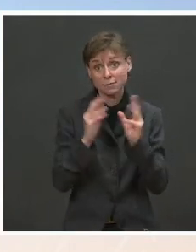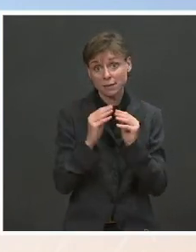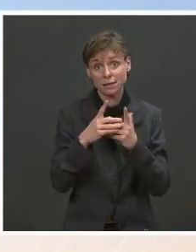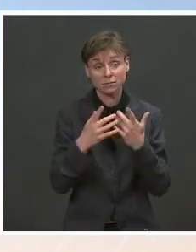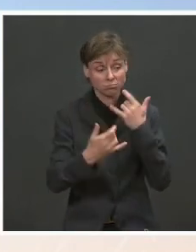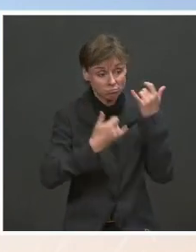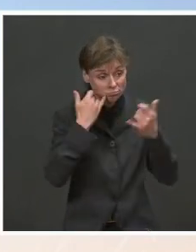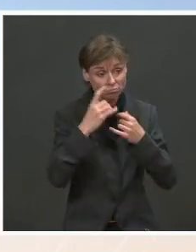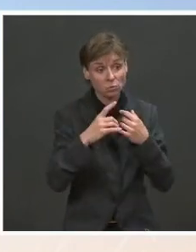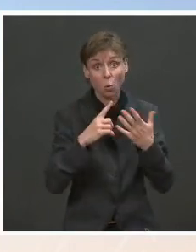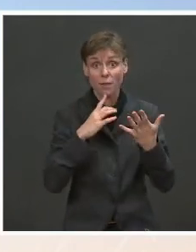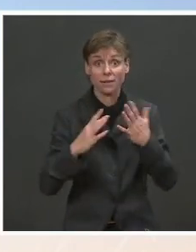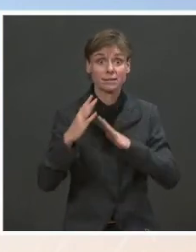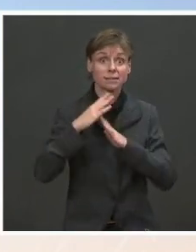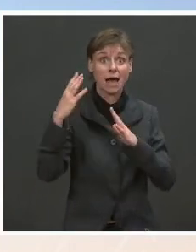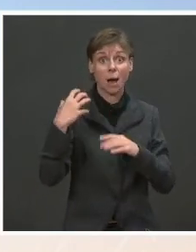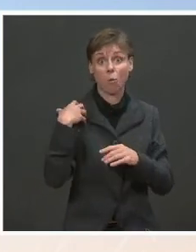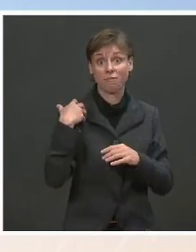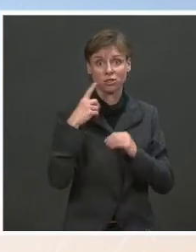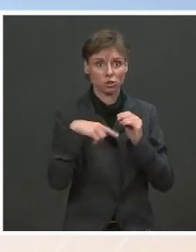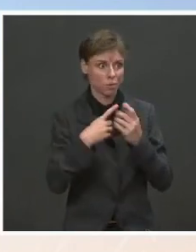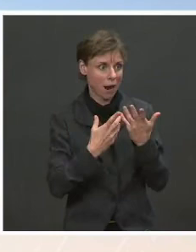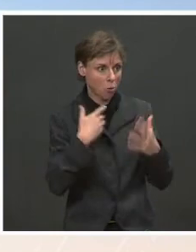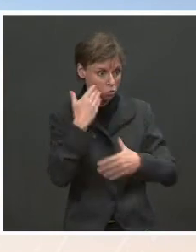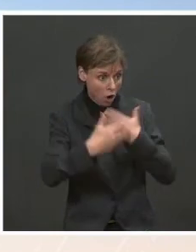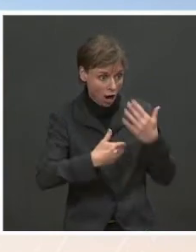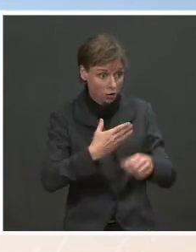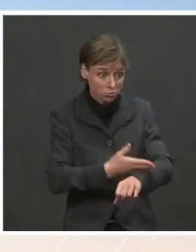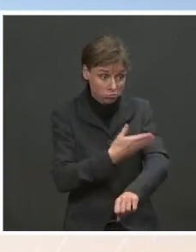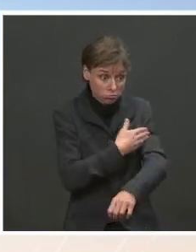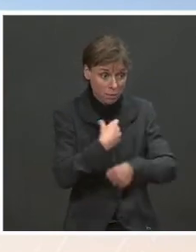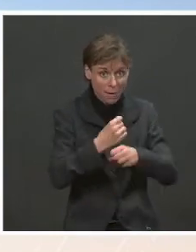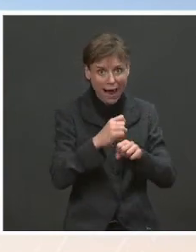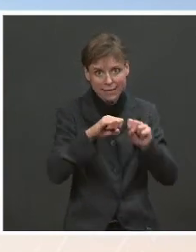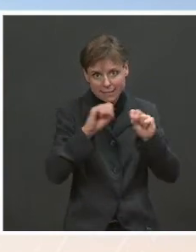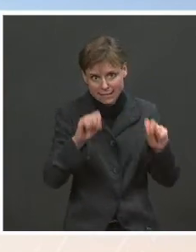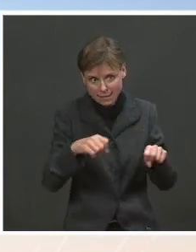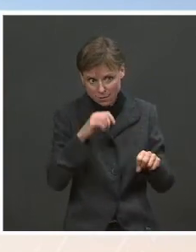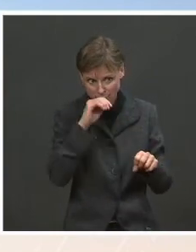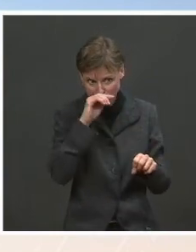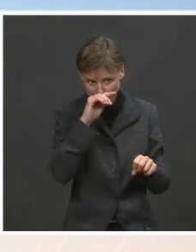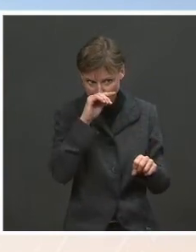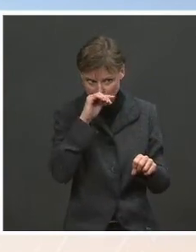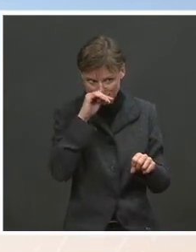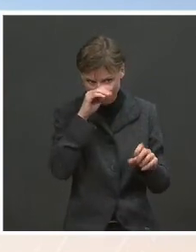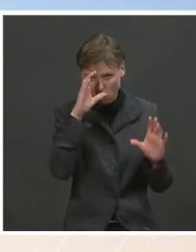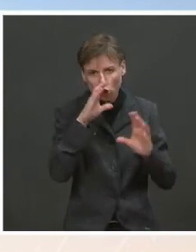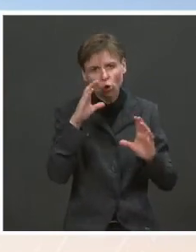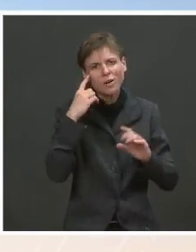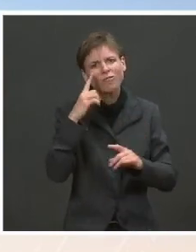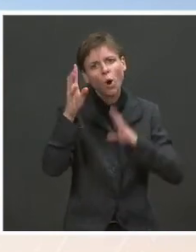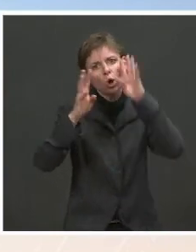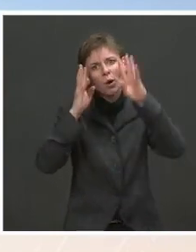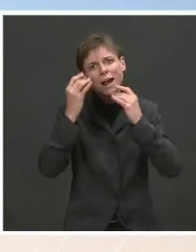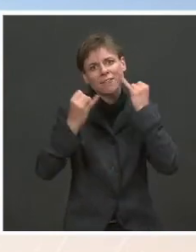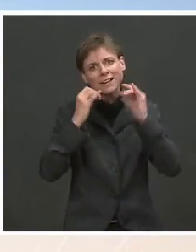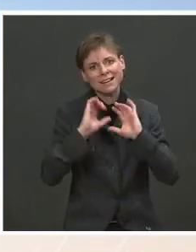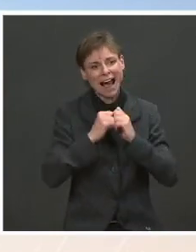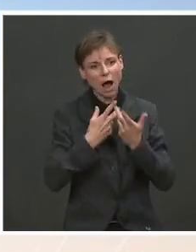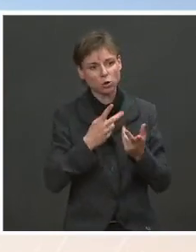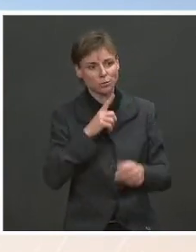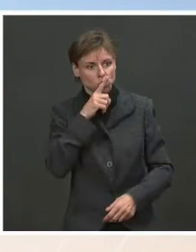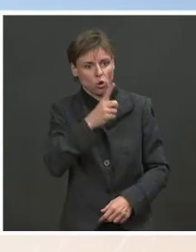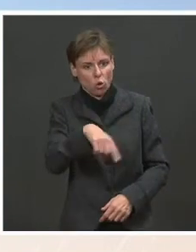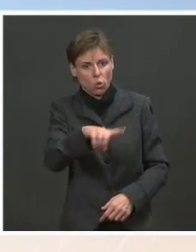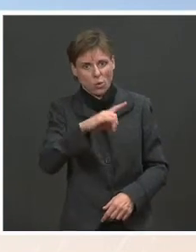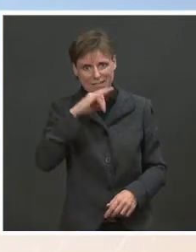made, about systems that he thinks should be unstuck, about looking for more creative ideas to help ensure these kids are treated, they